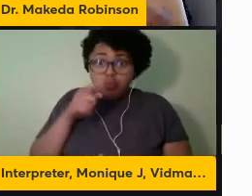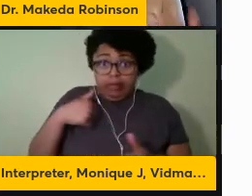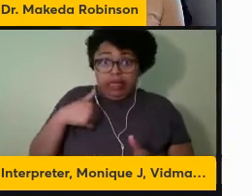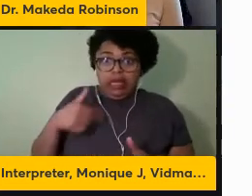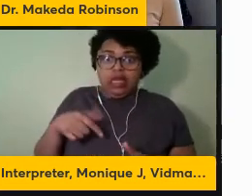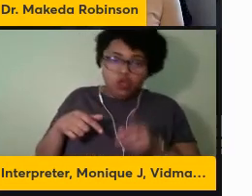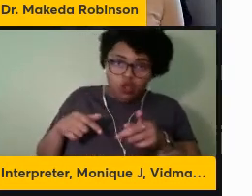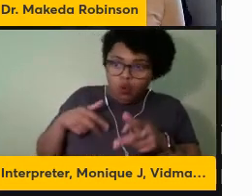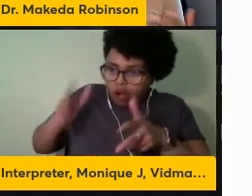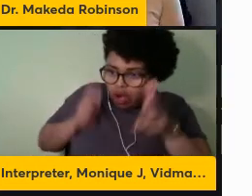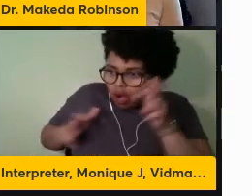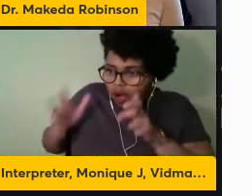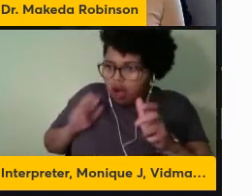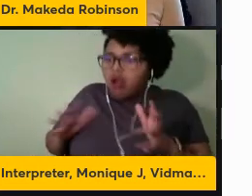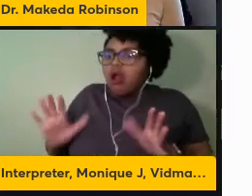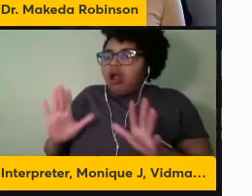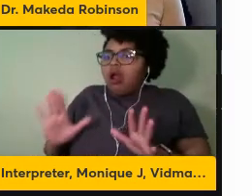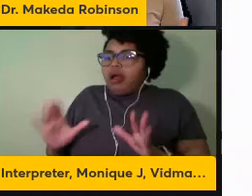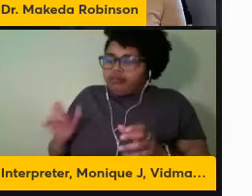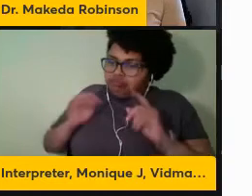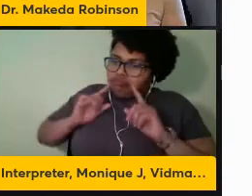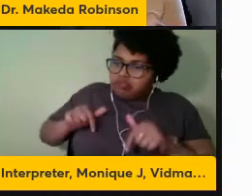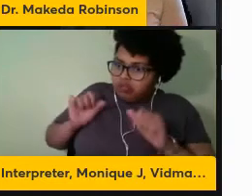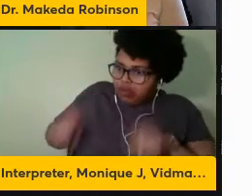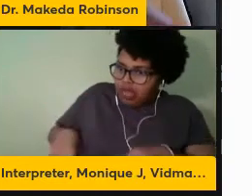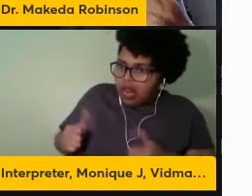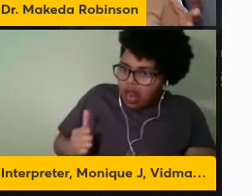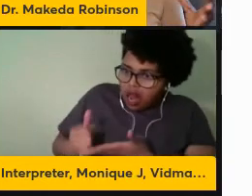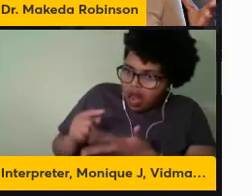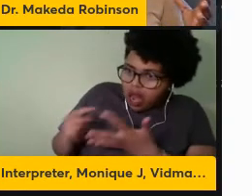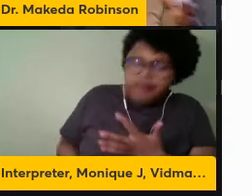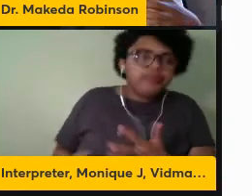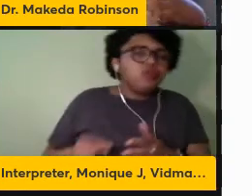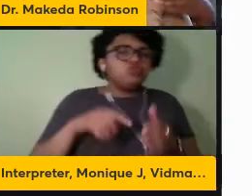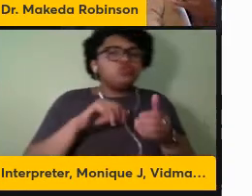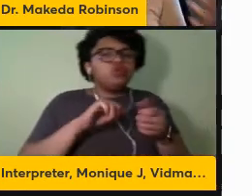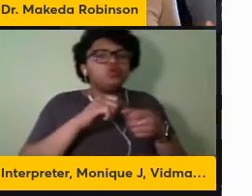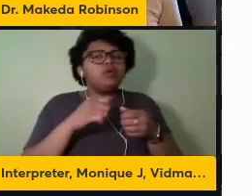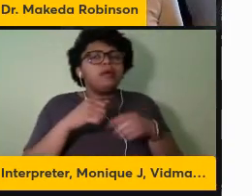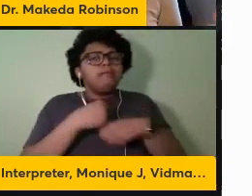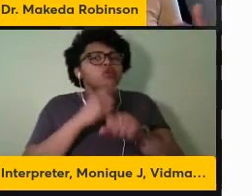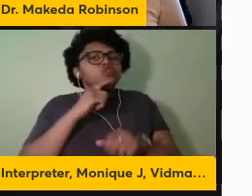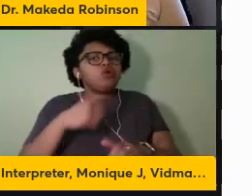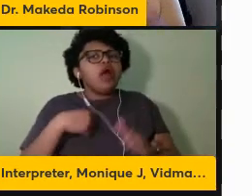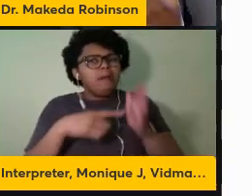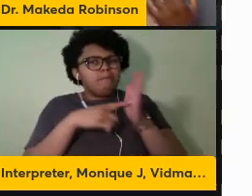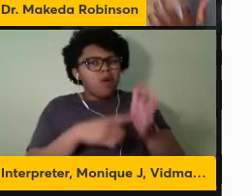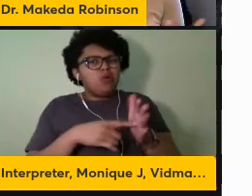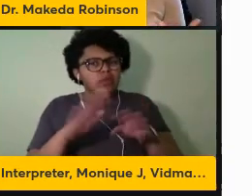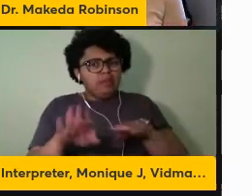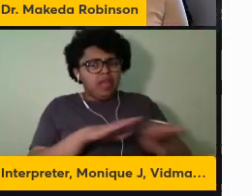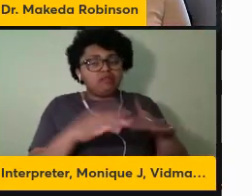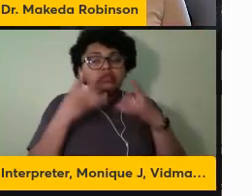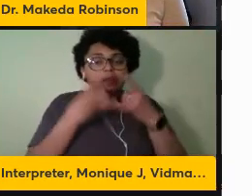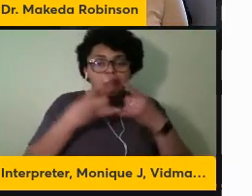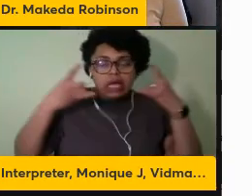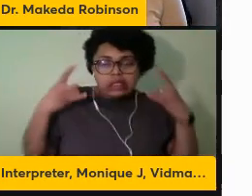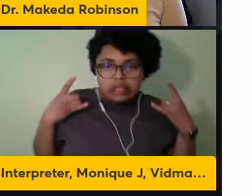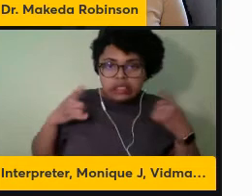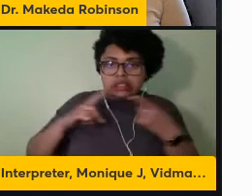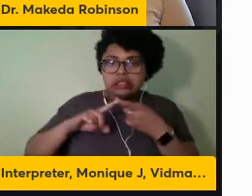also felt like modeling those behaviors that we were talking about, so masking and distancing, as well as getting